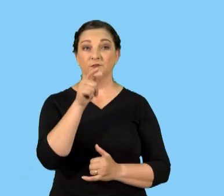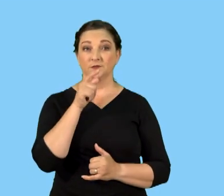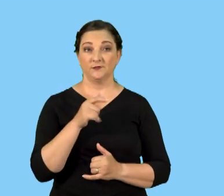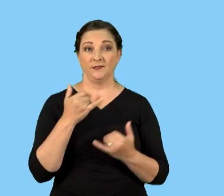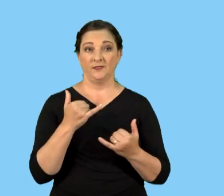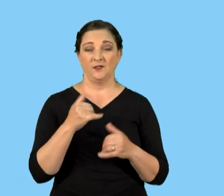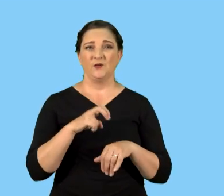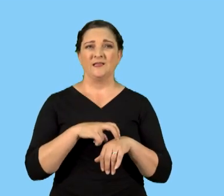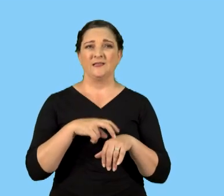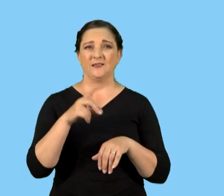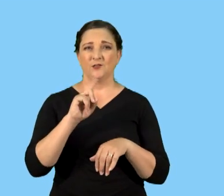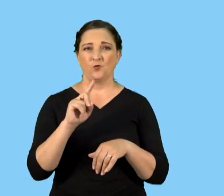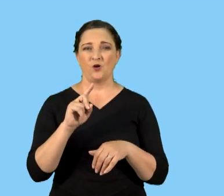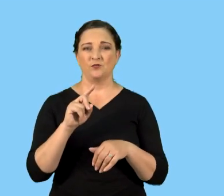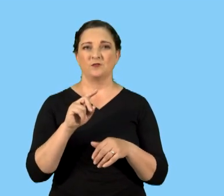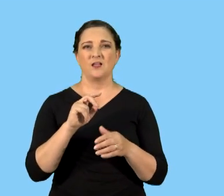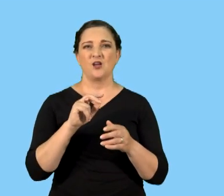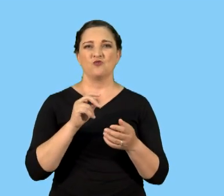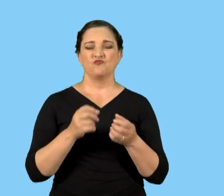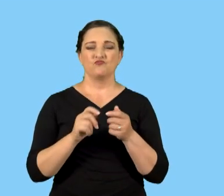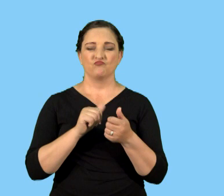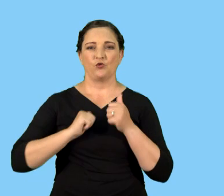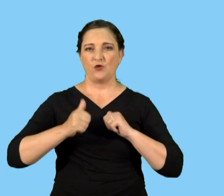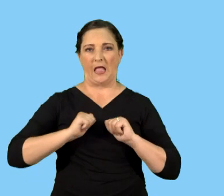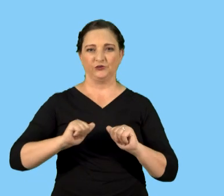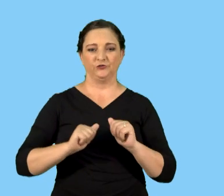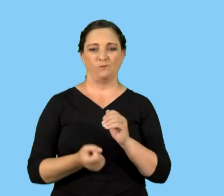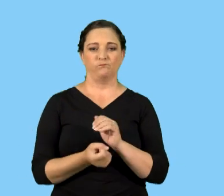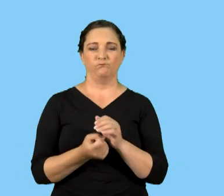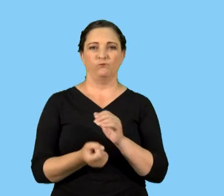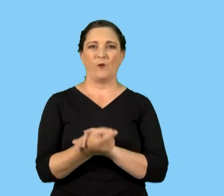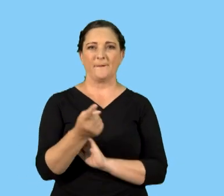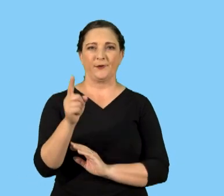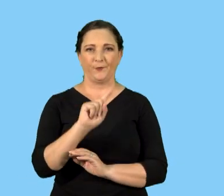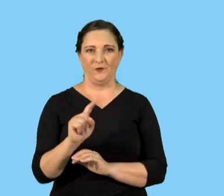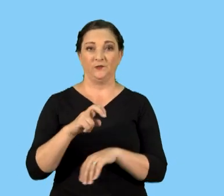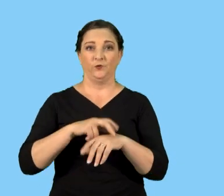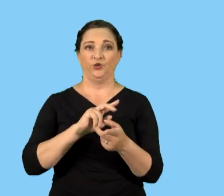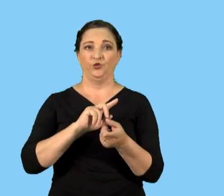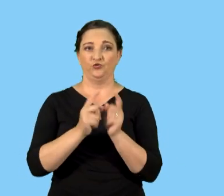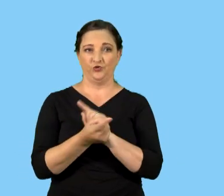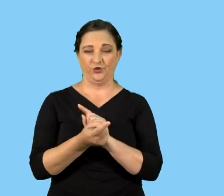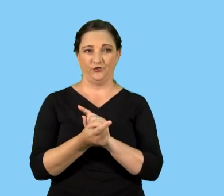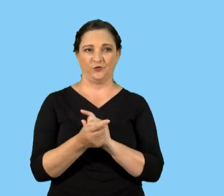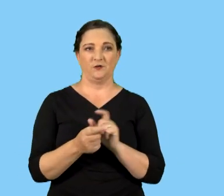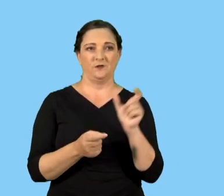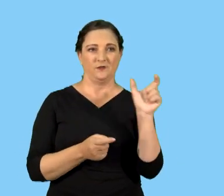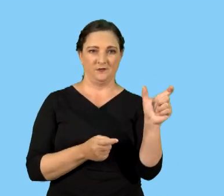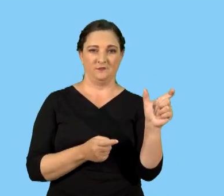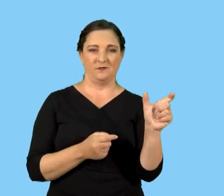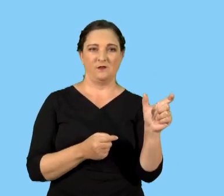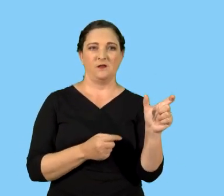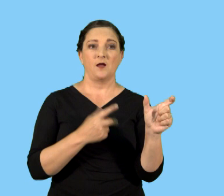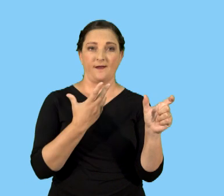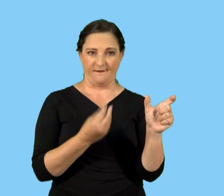Next question says, we need to name the reactants and products of the following reaction and calculate the number of atoms for each substance. So we